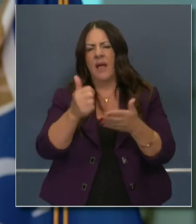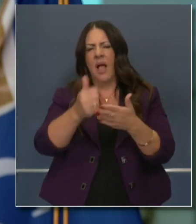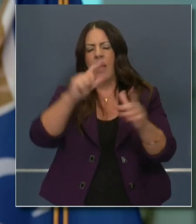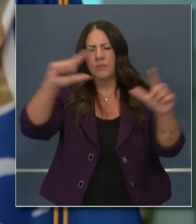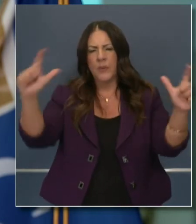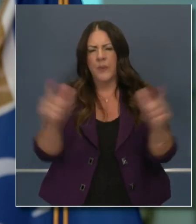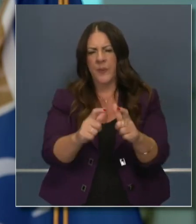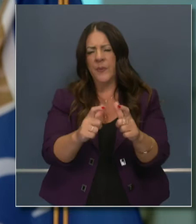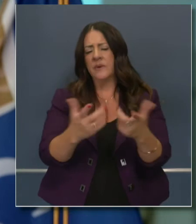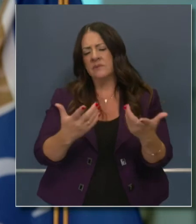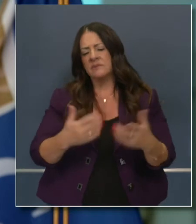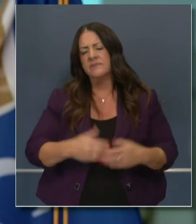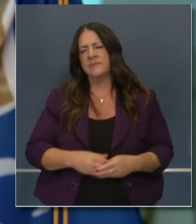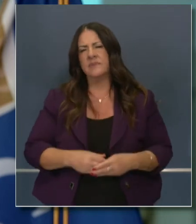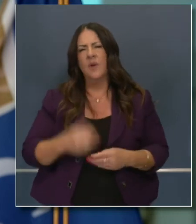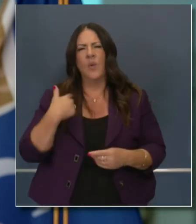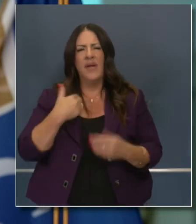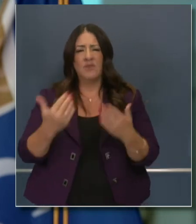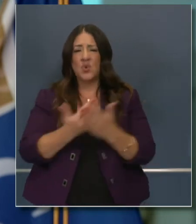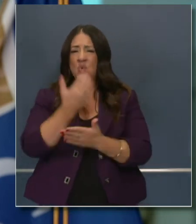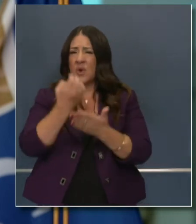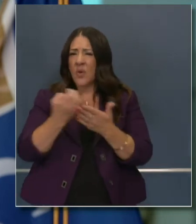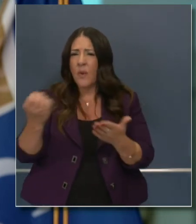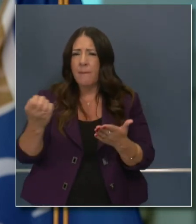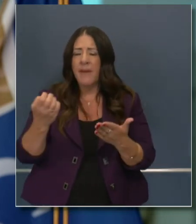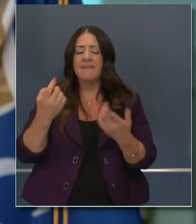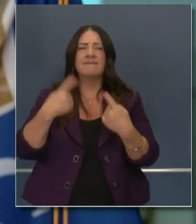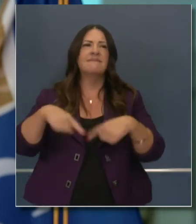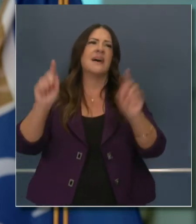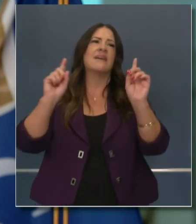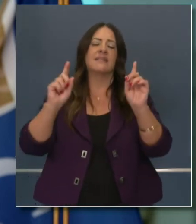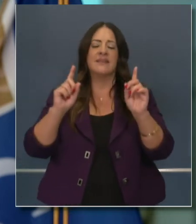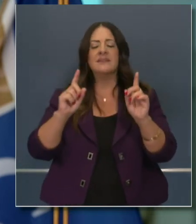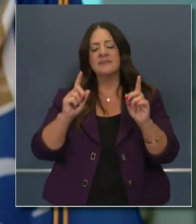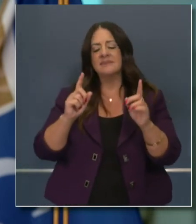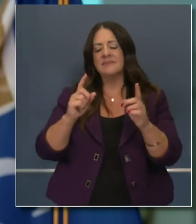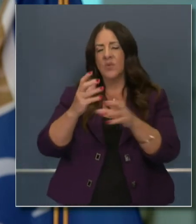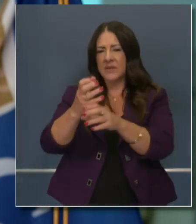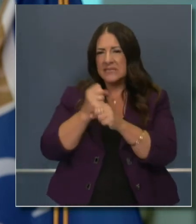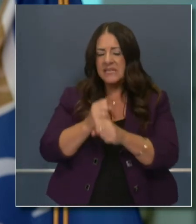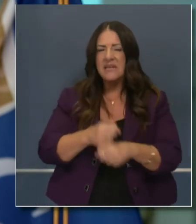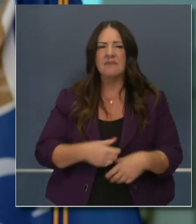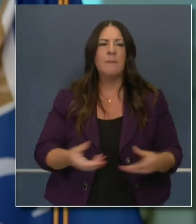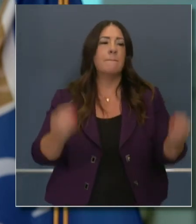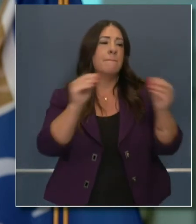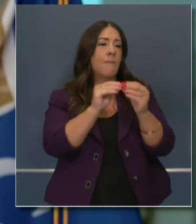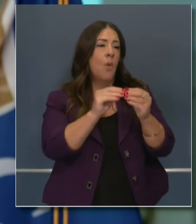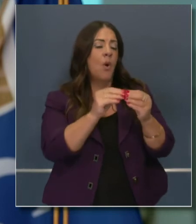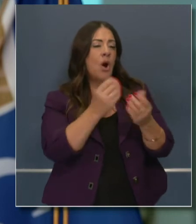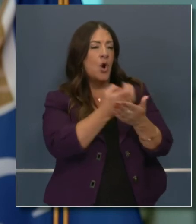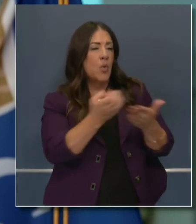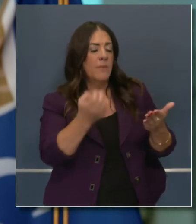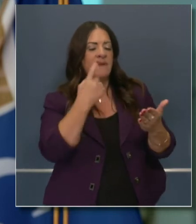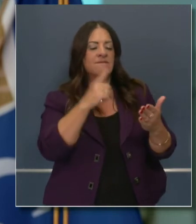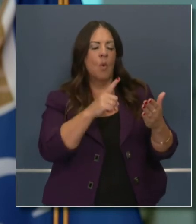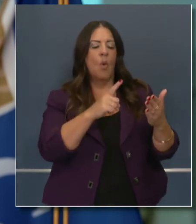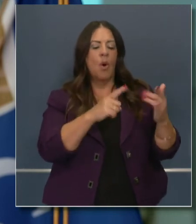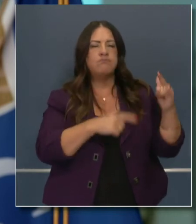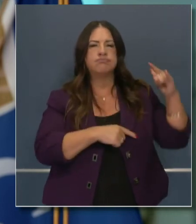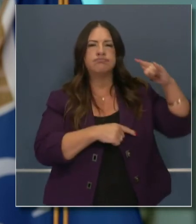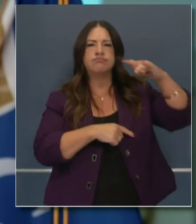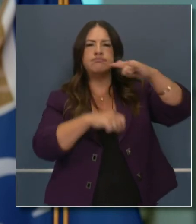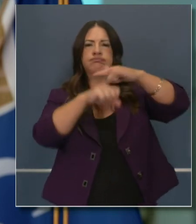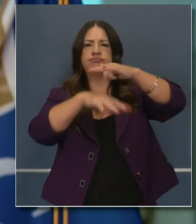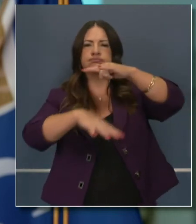space. New equipment that's finally coming online, more air suppression equipment, more